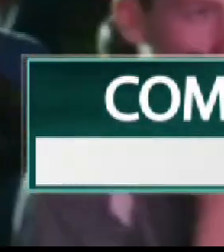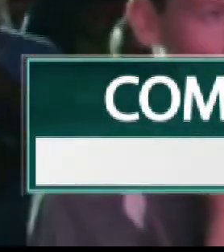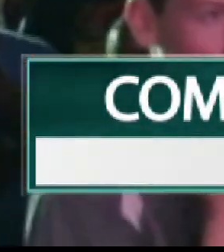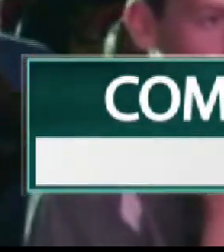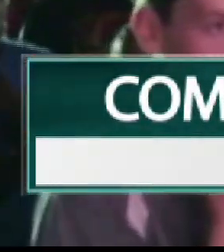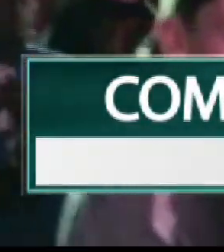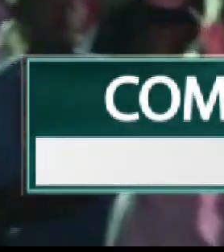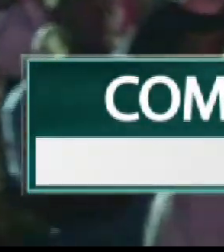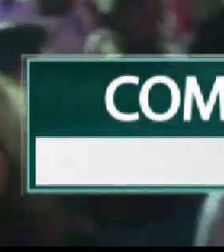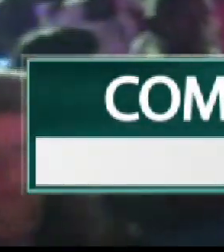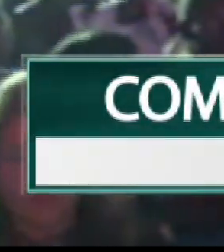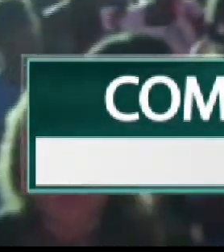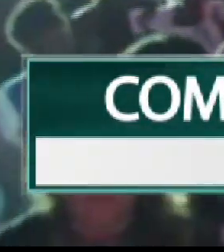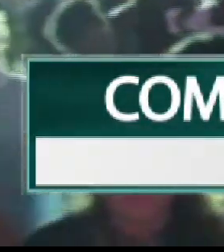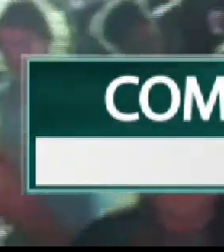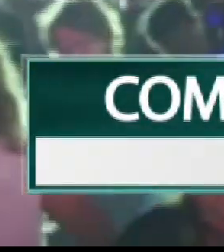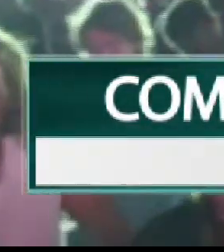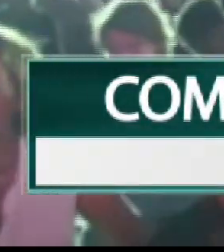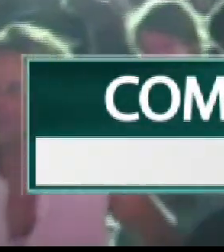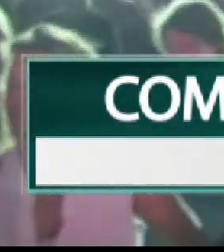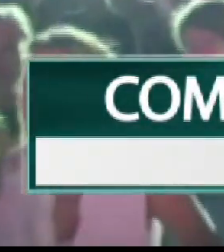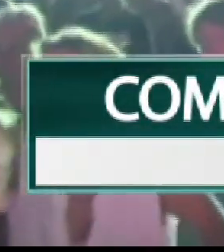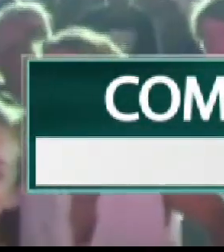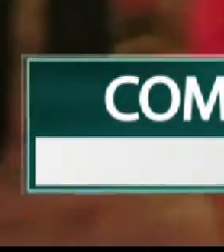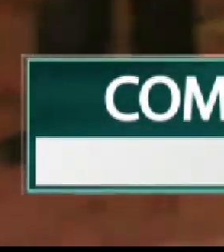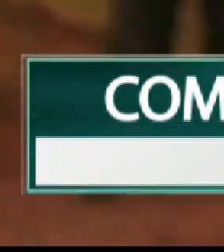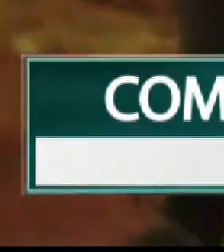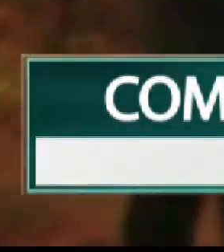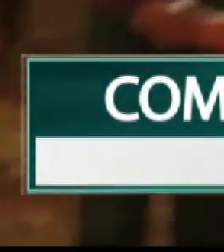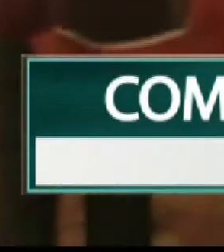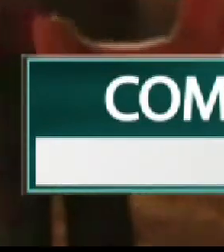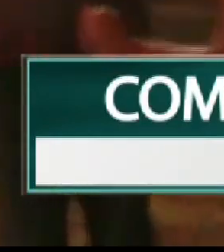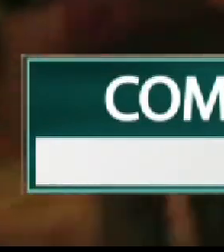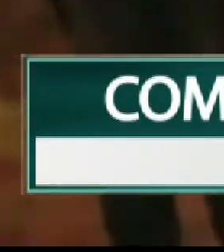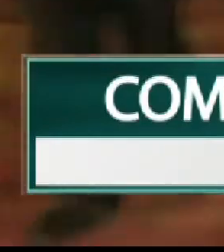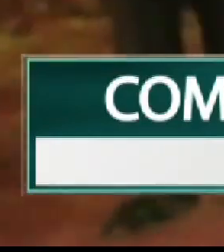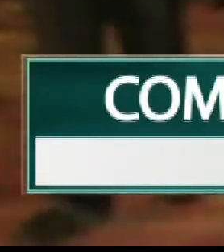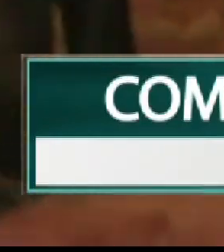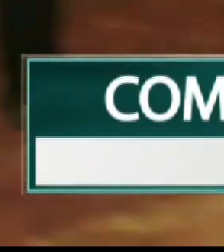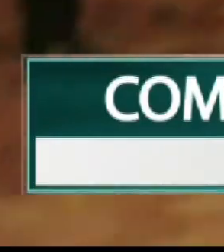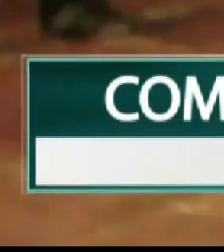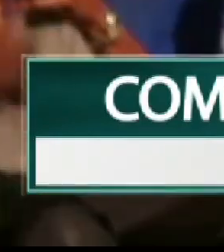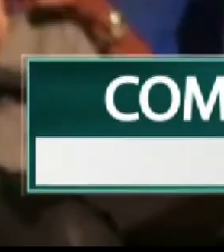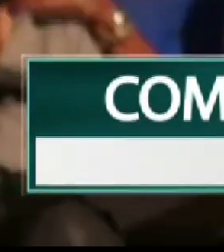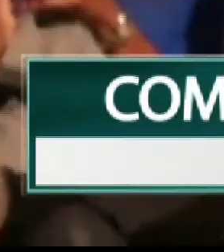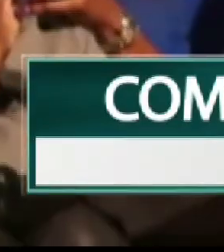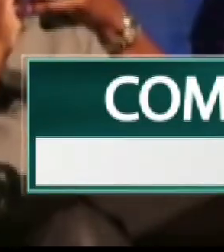this weekend's Crab Fest in Central Andros. That story and more when the weekend edition continues.